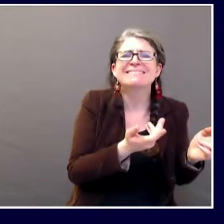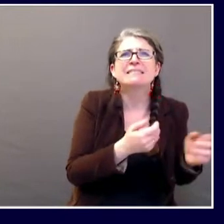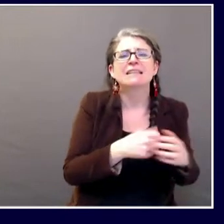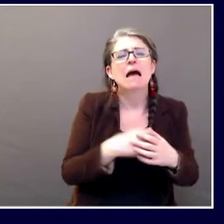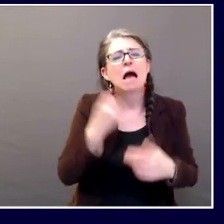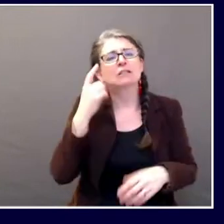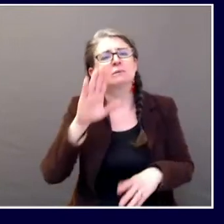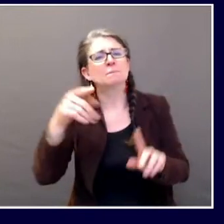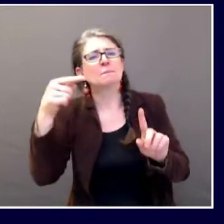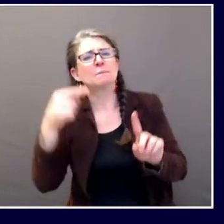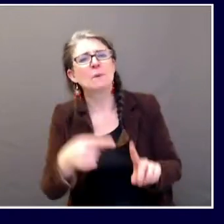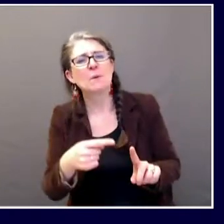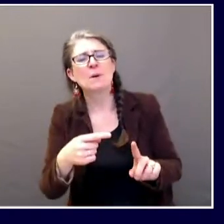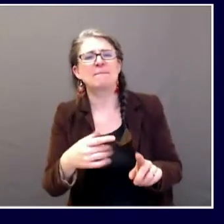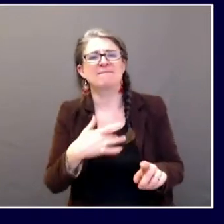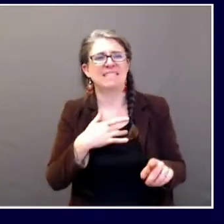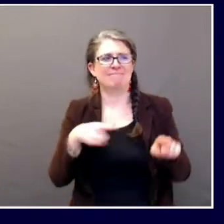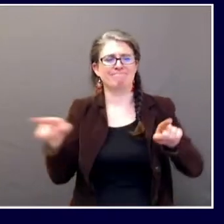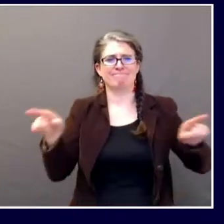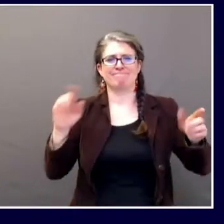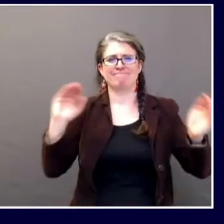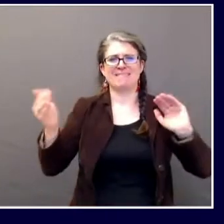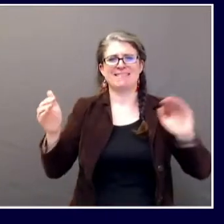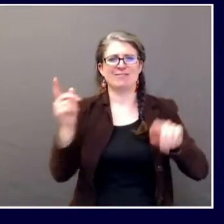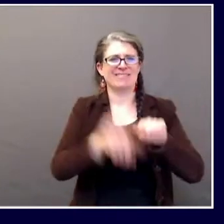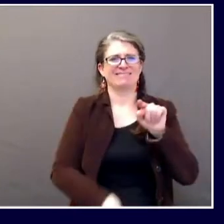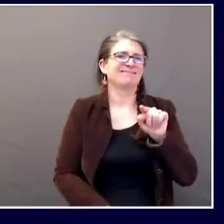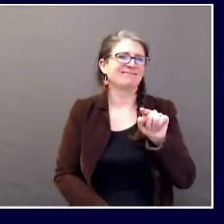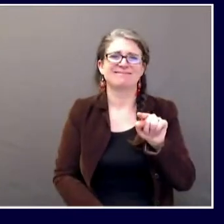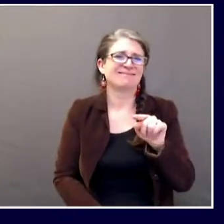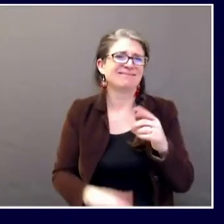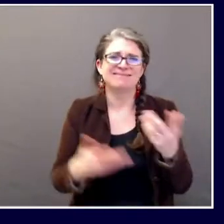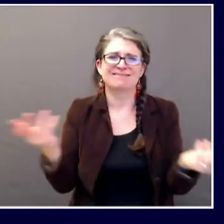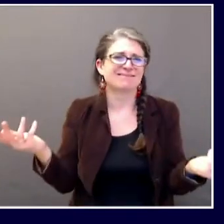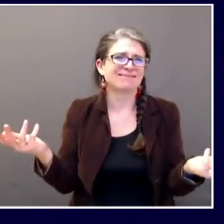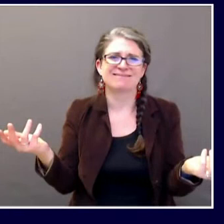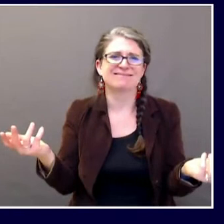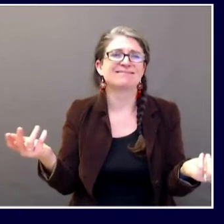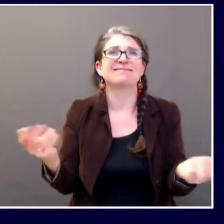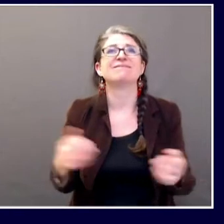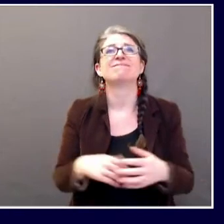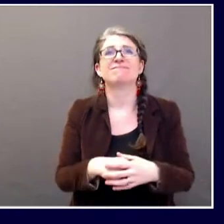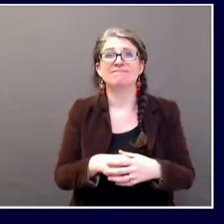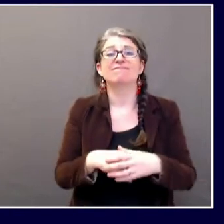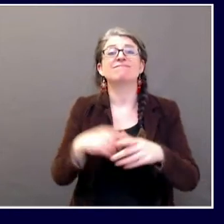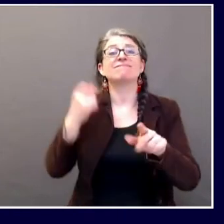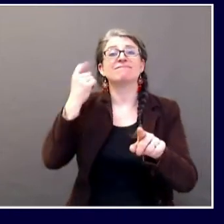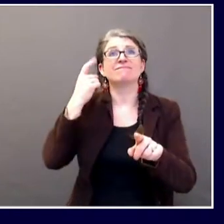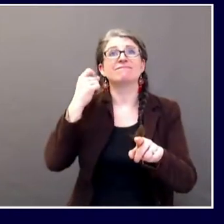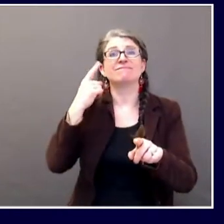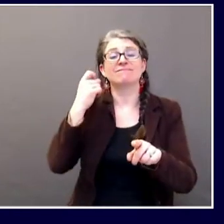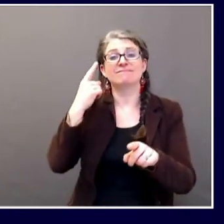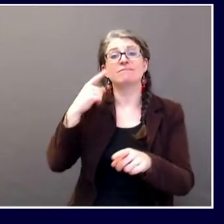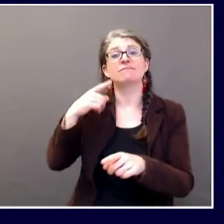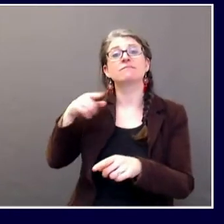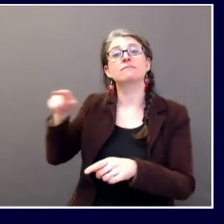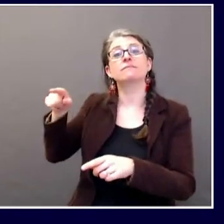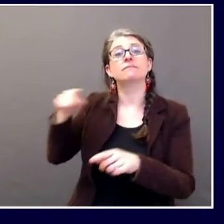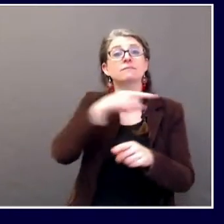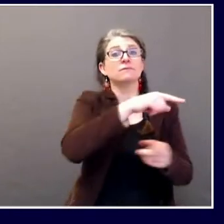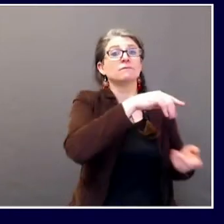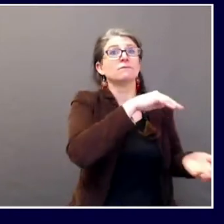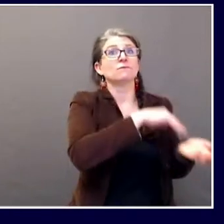suggest that independent medical practices can't and won't play a role. This week, although they are not exactly the same